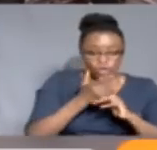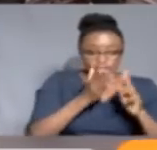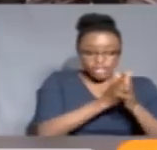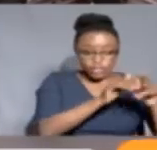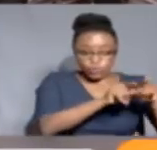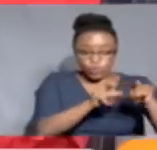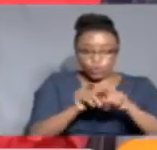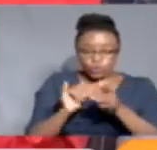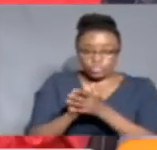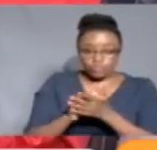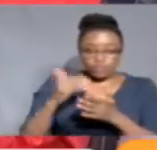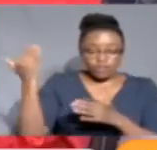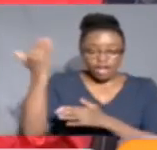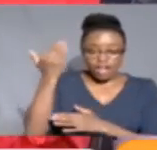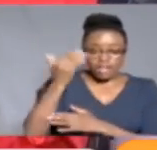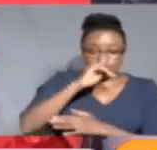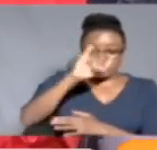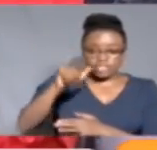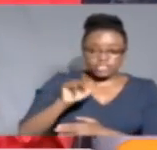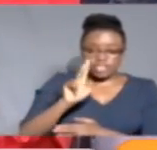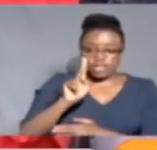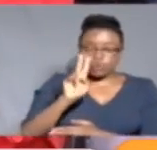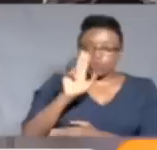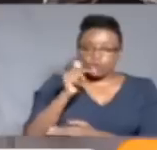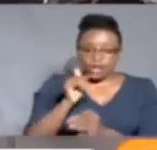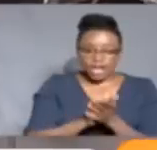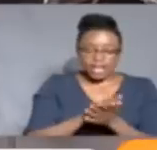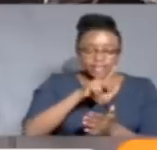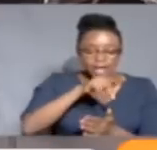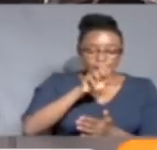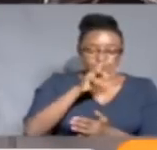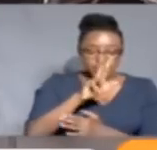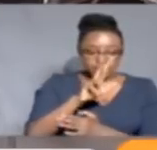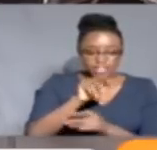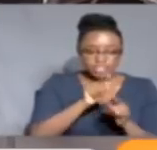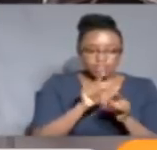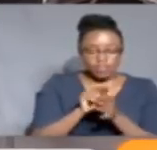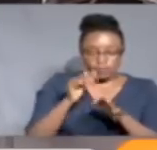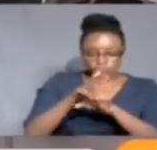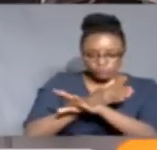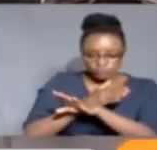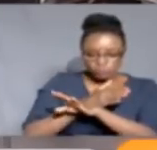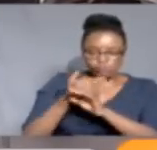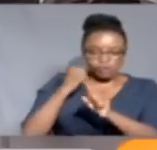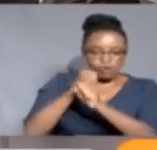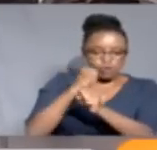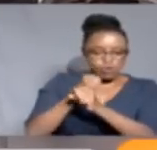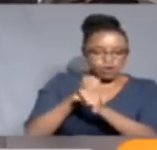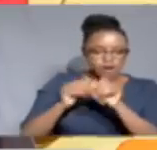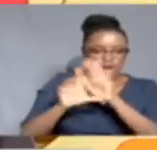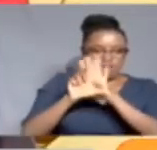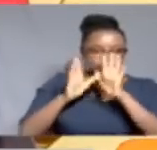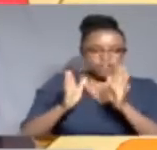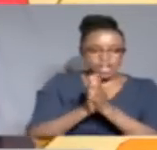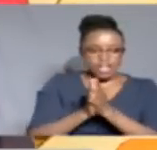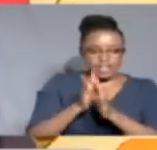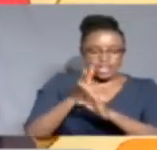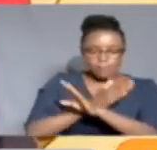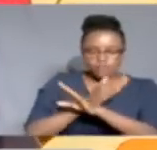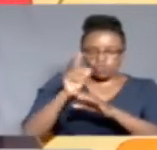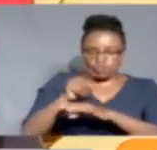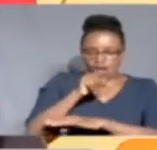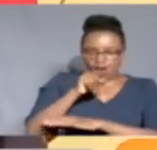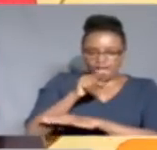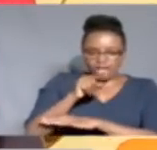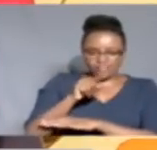well as a lecturer at JQUAT, and Peter Ooko, who is a paralegal expert and ex-offender. And of course,